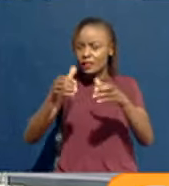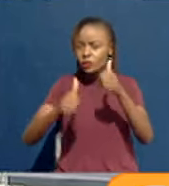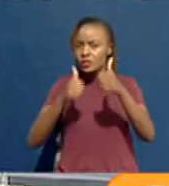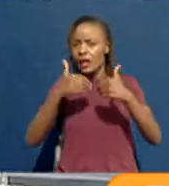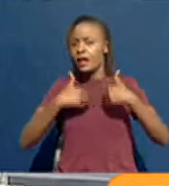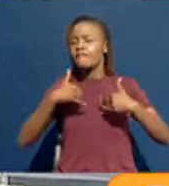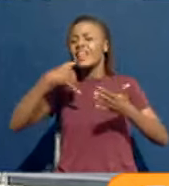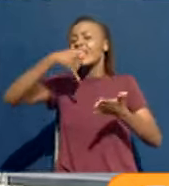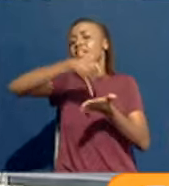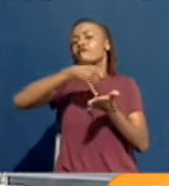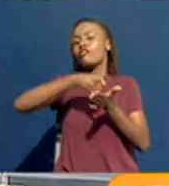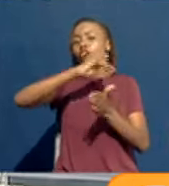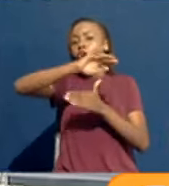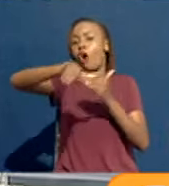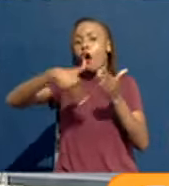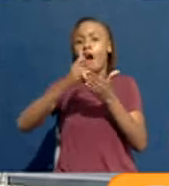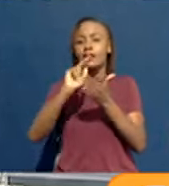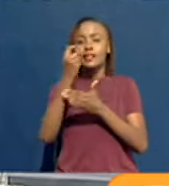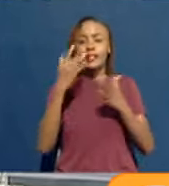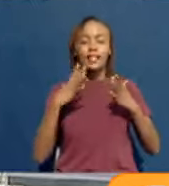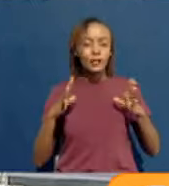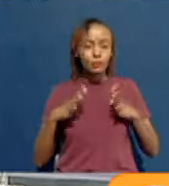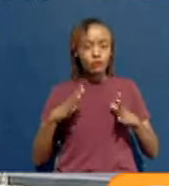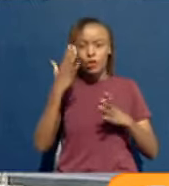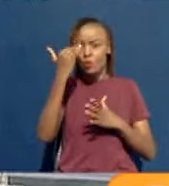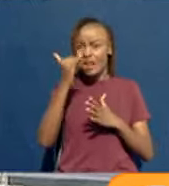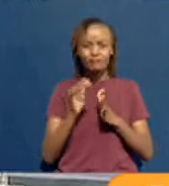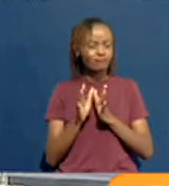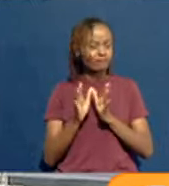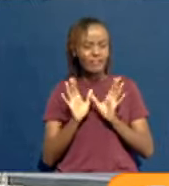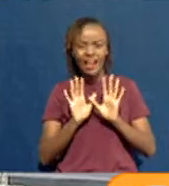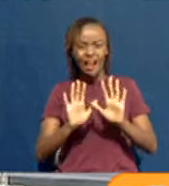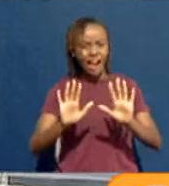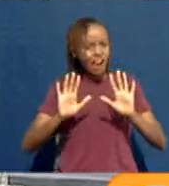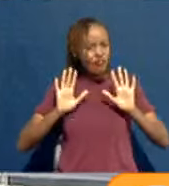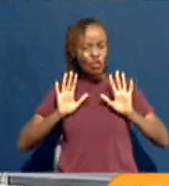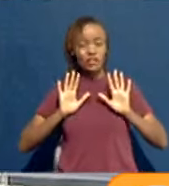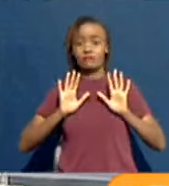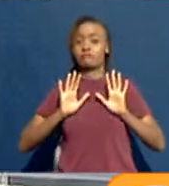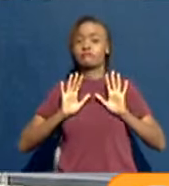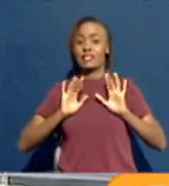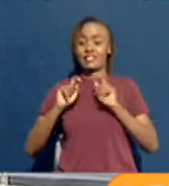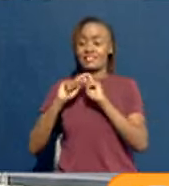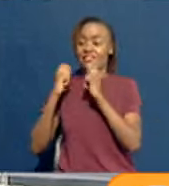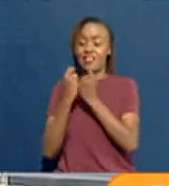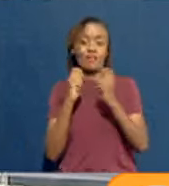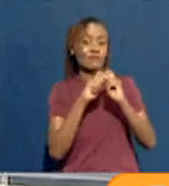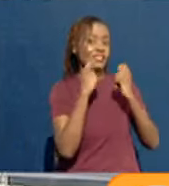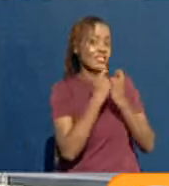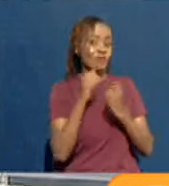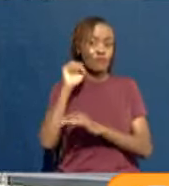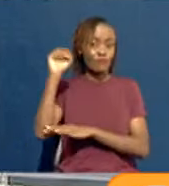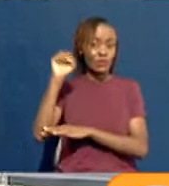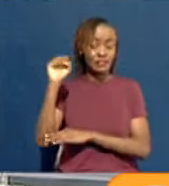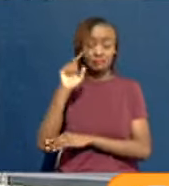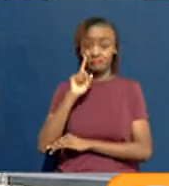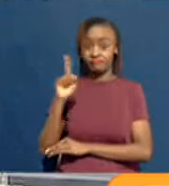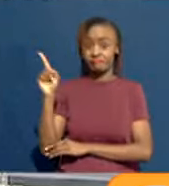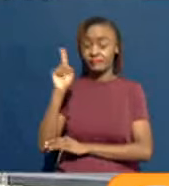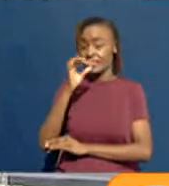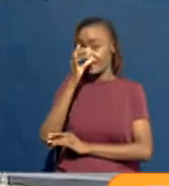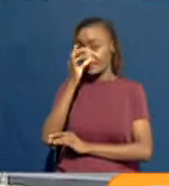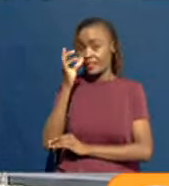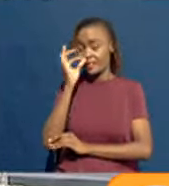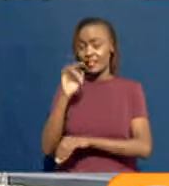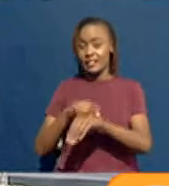Kenya in his quest to rid the nation of tribal politics. He was speaking in Nyeri Town, Nyeri County, where he opened the